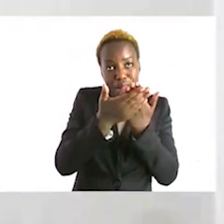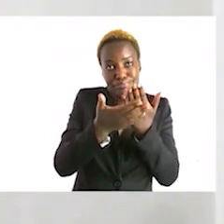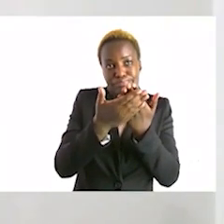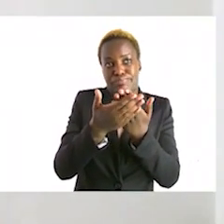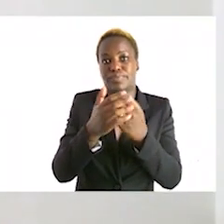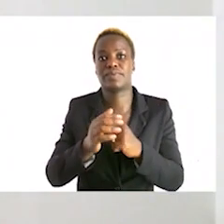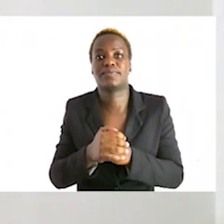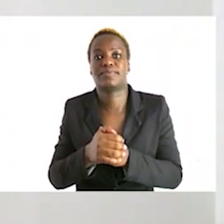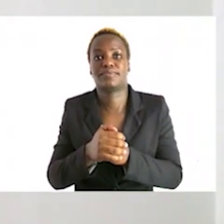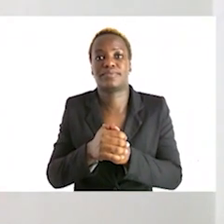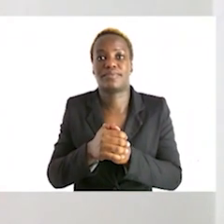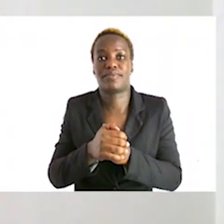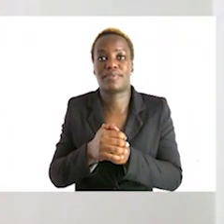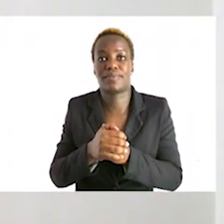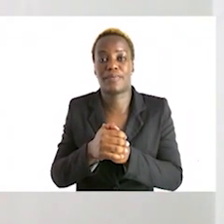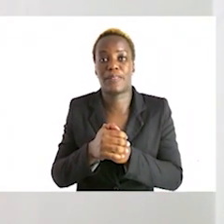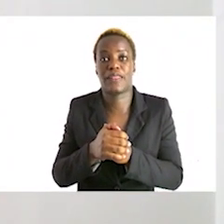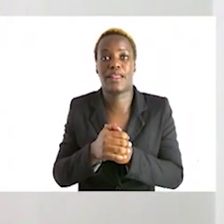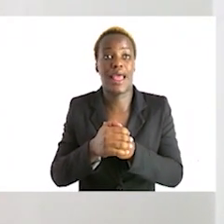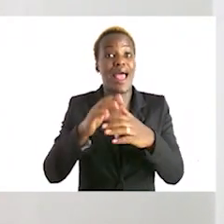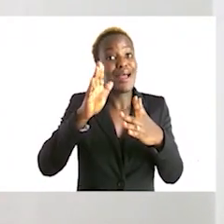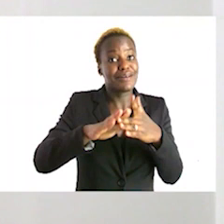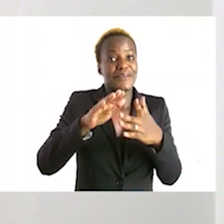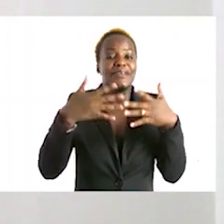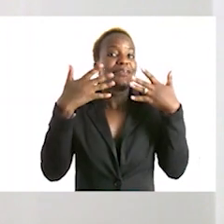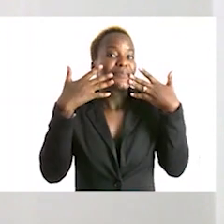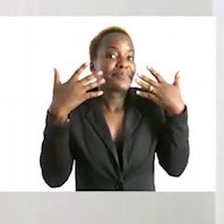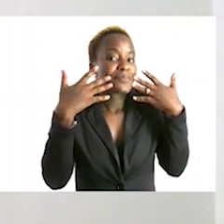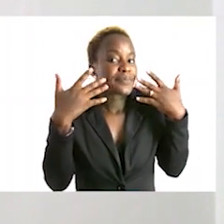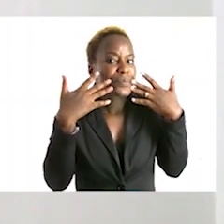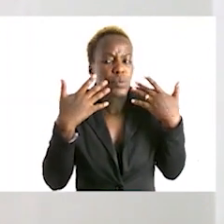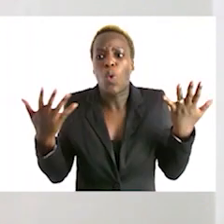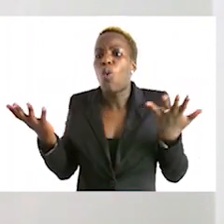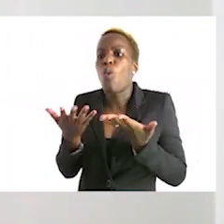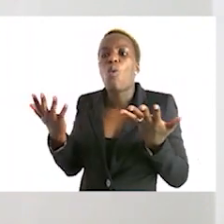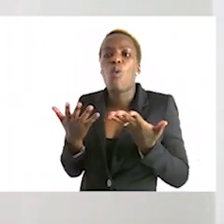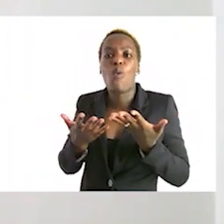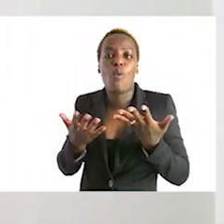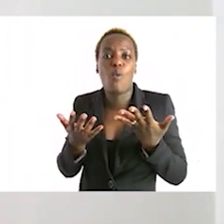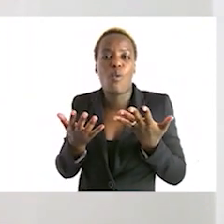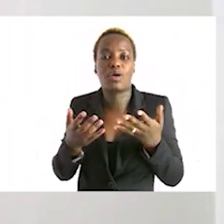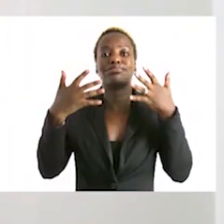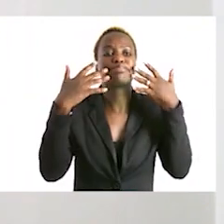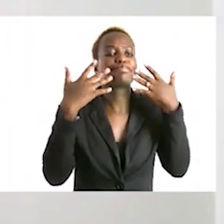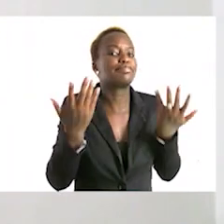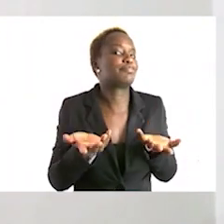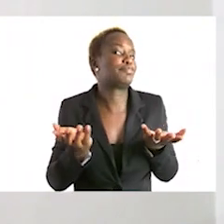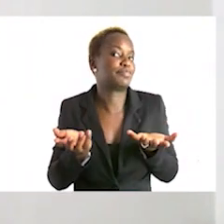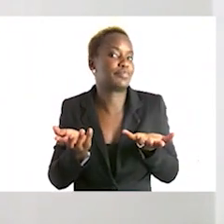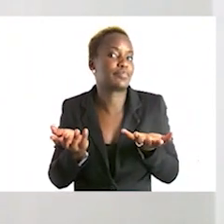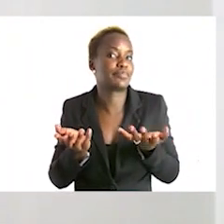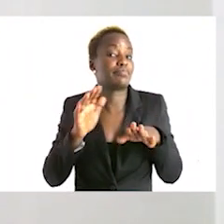few. It's about the cat. It's about different positions of where the cat is.